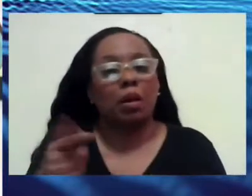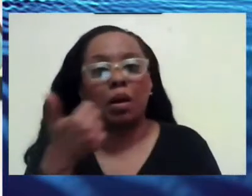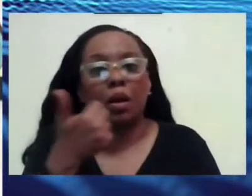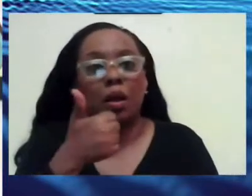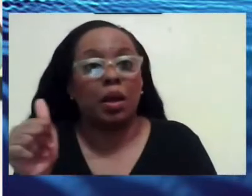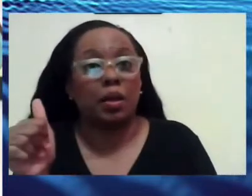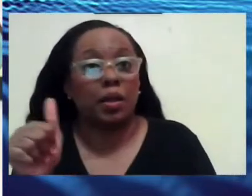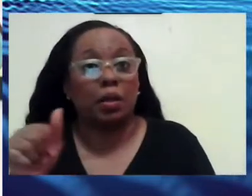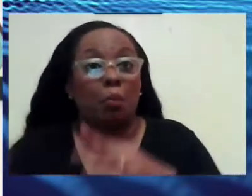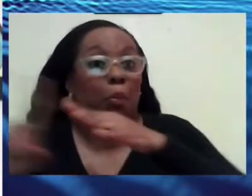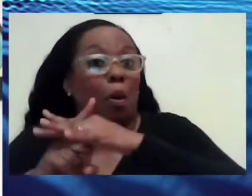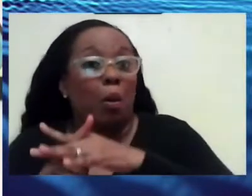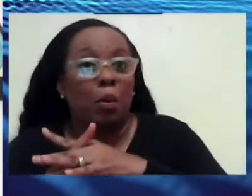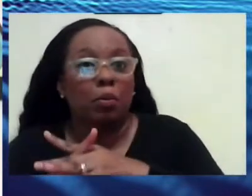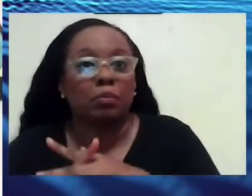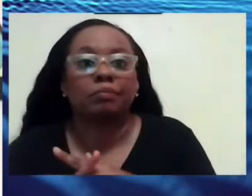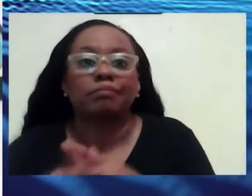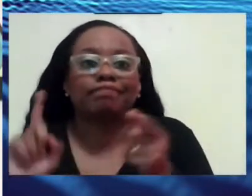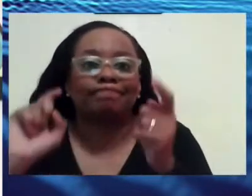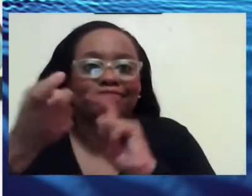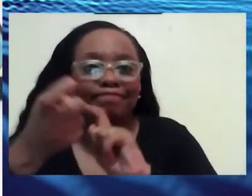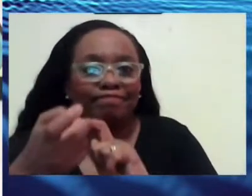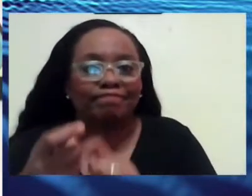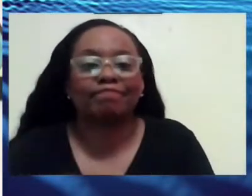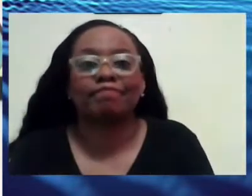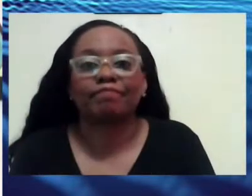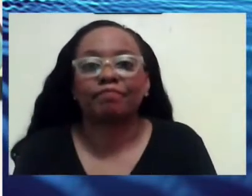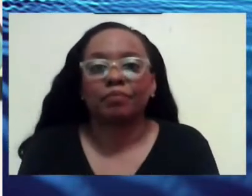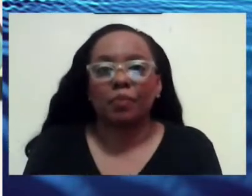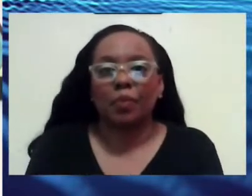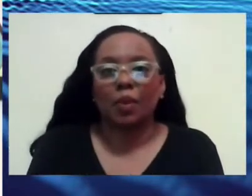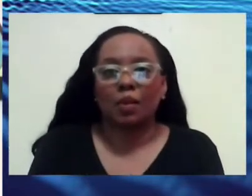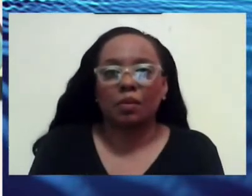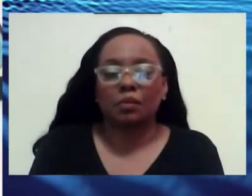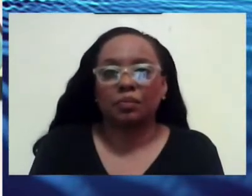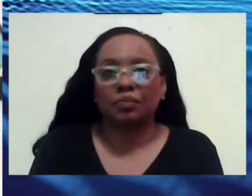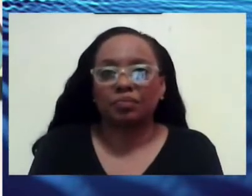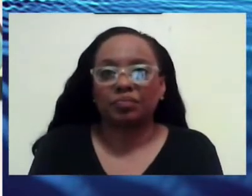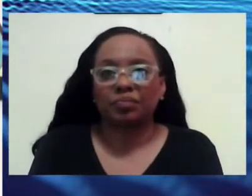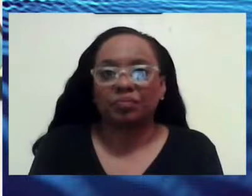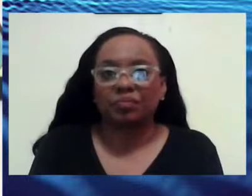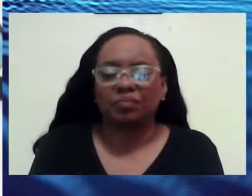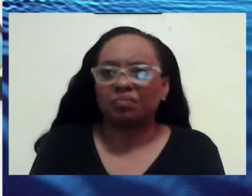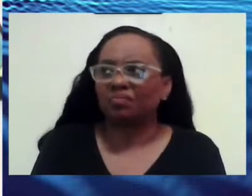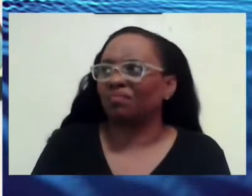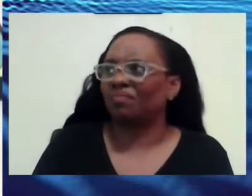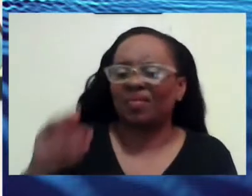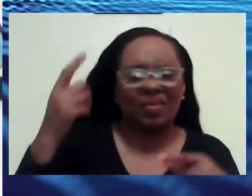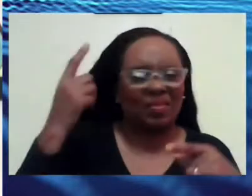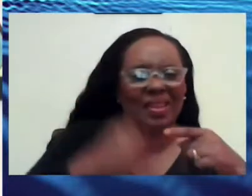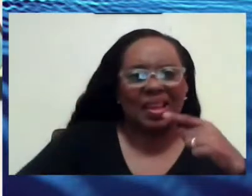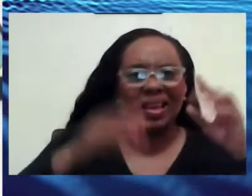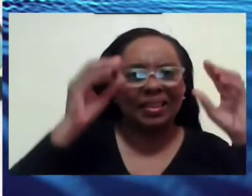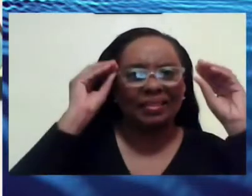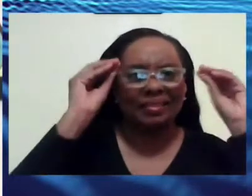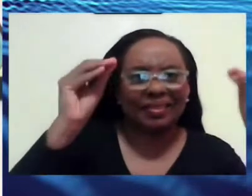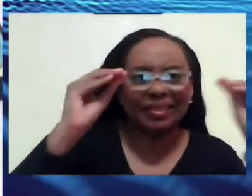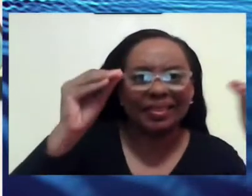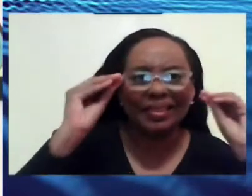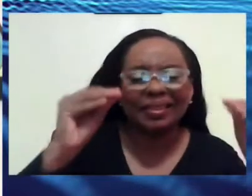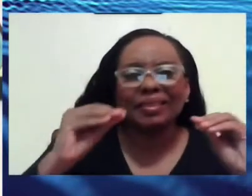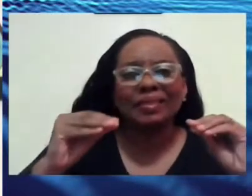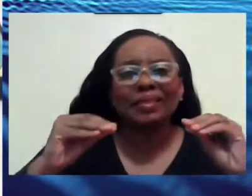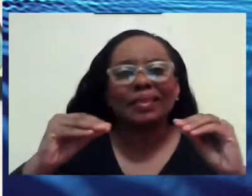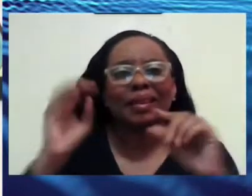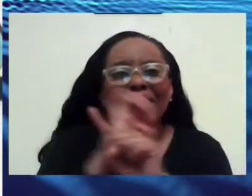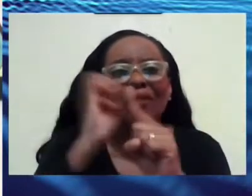in case. As I said before, it is difficult to teach and certainly to operate in an environment where all the windows are closed.